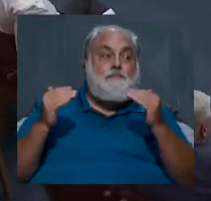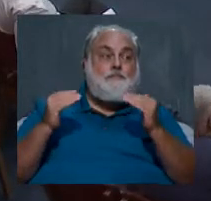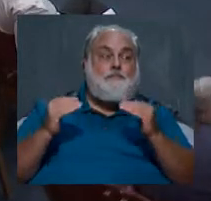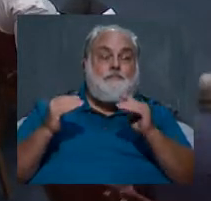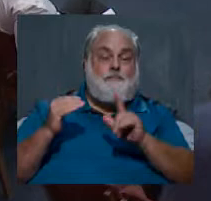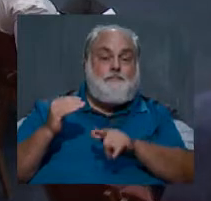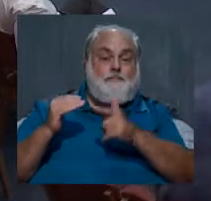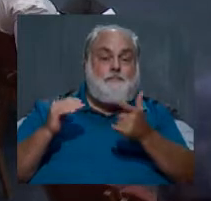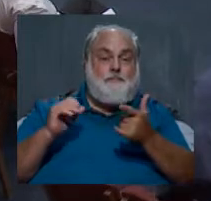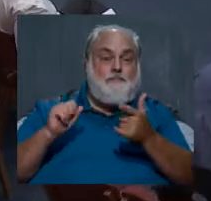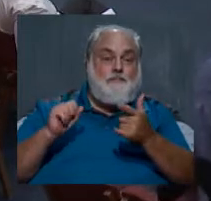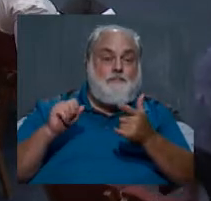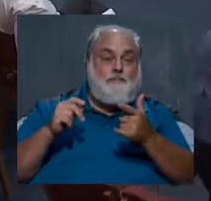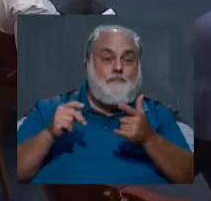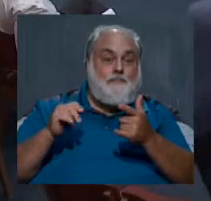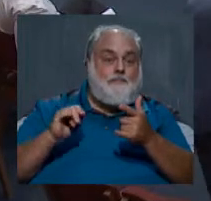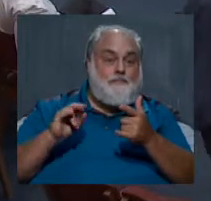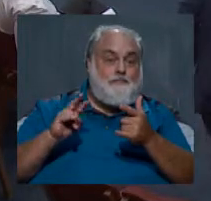Mr. Spivey?